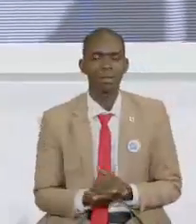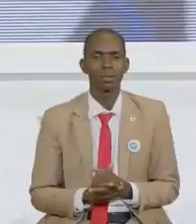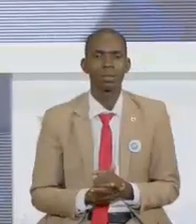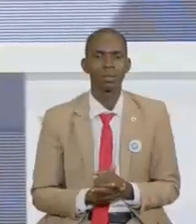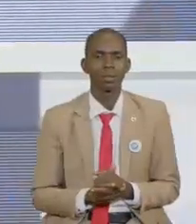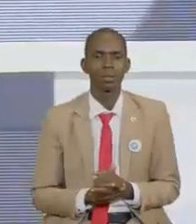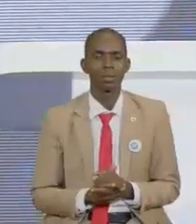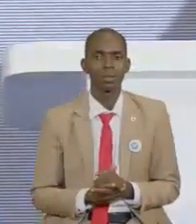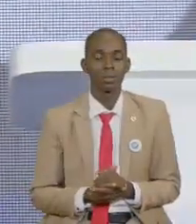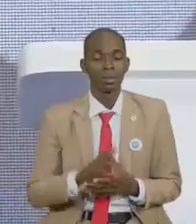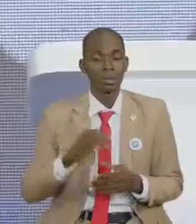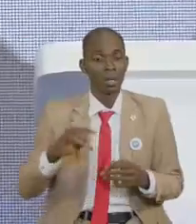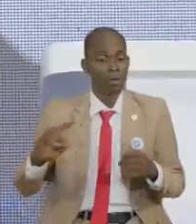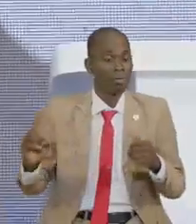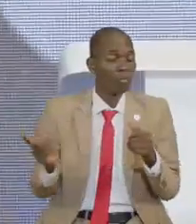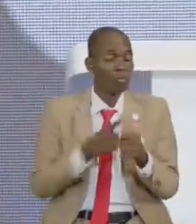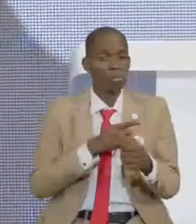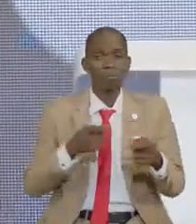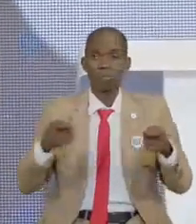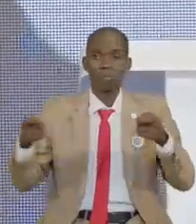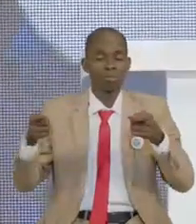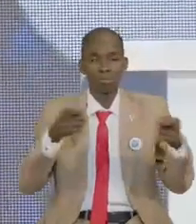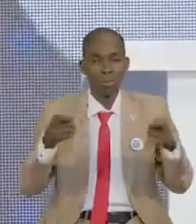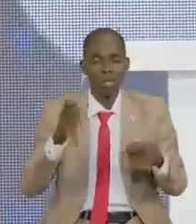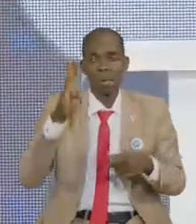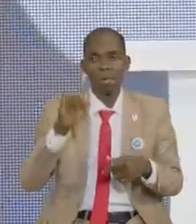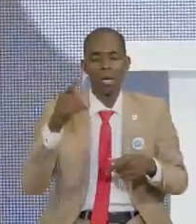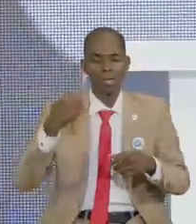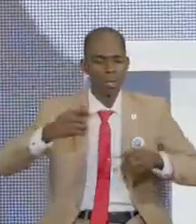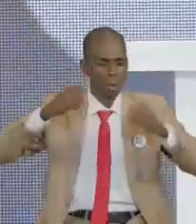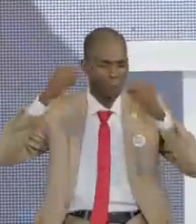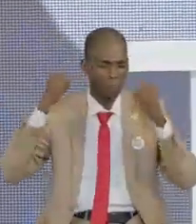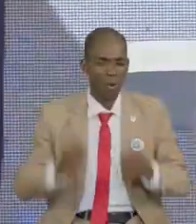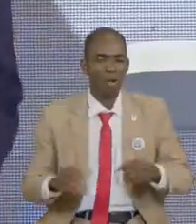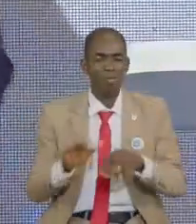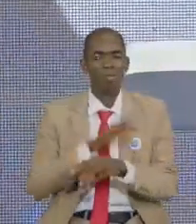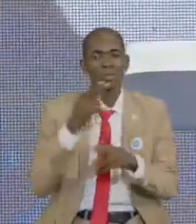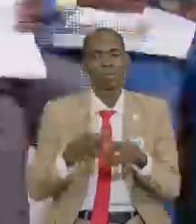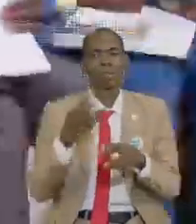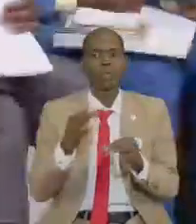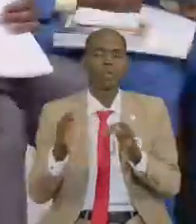The formal supremacy by the powerful name of Jesus.